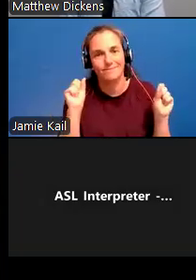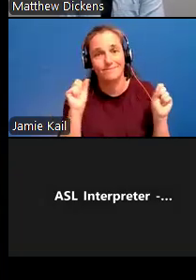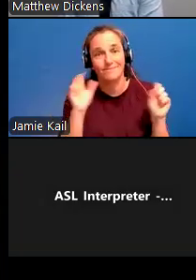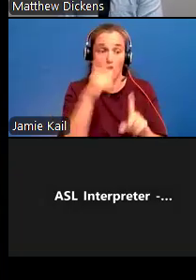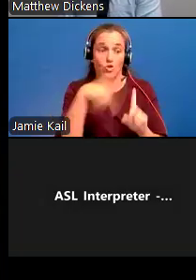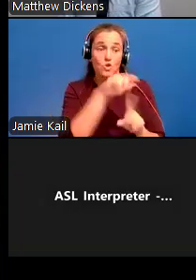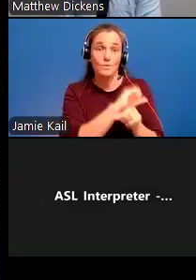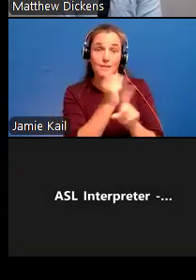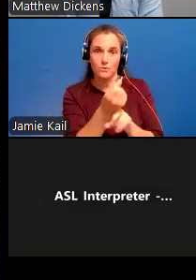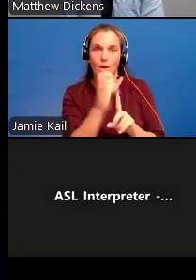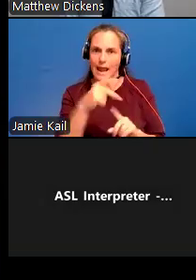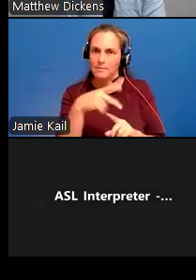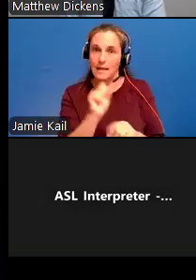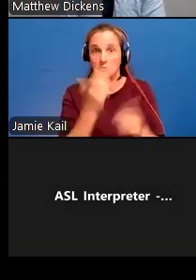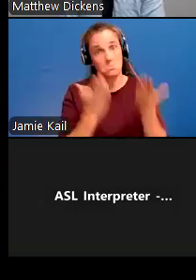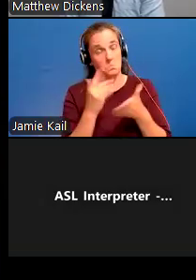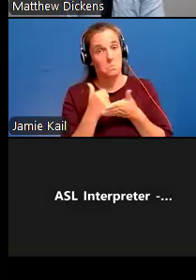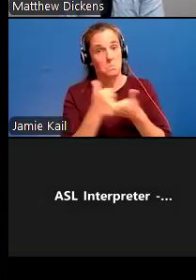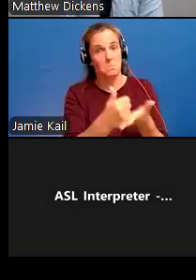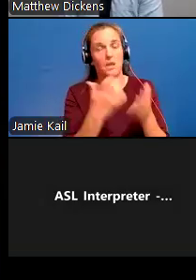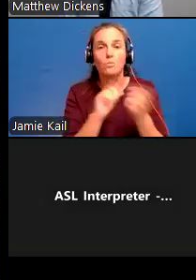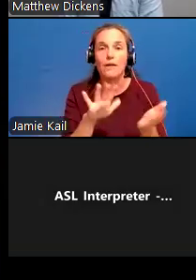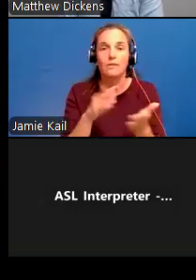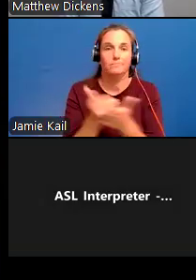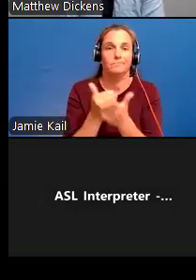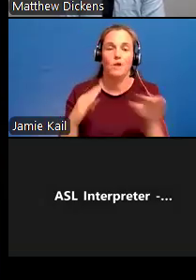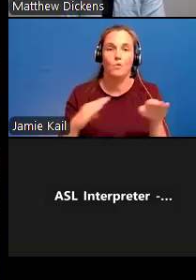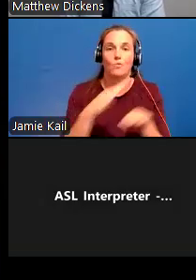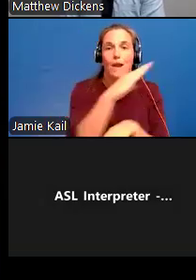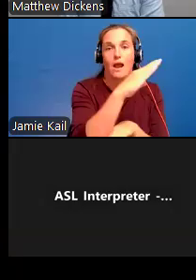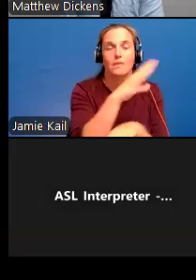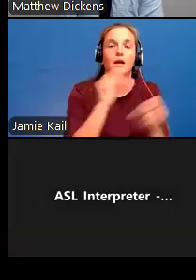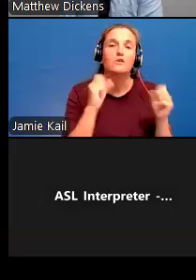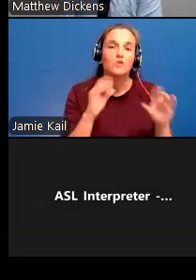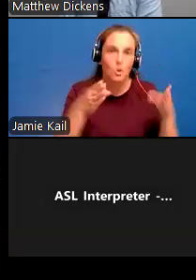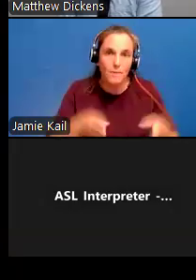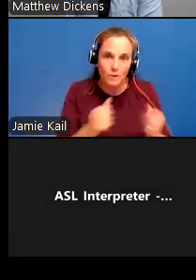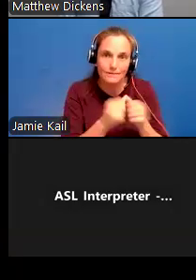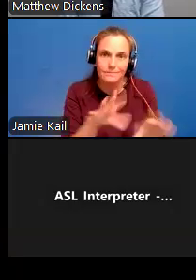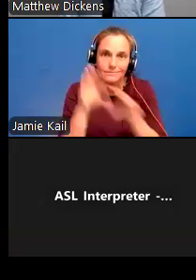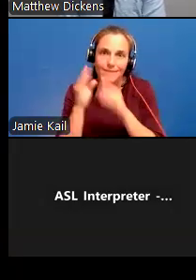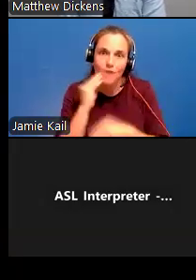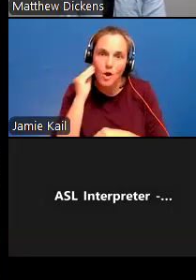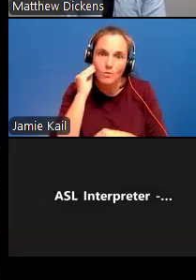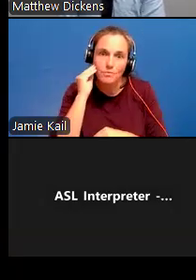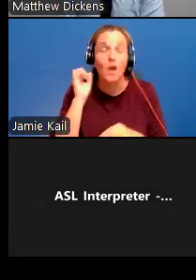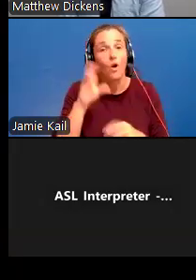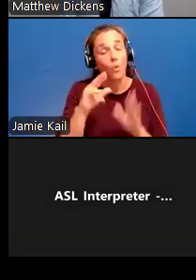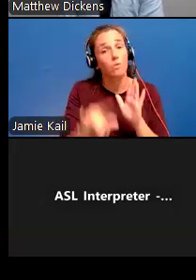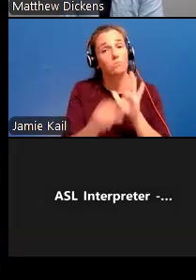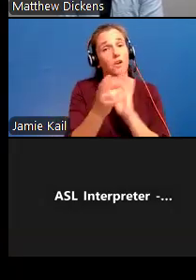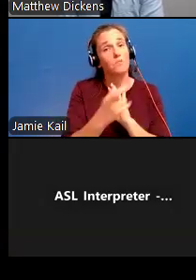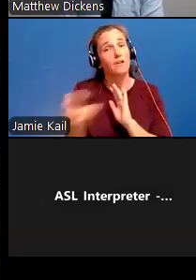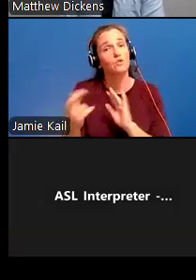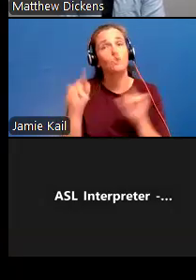may be able to assist with a ramp or so the individual can leave their home, or we may identify resources in the community